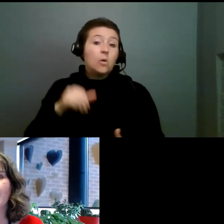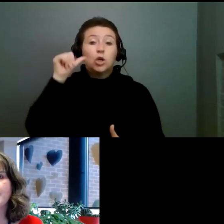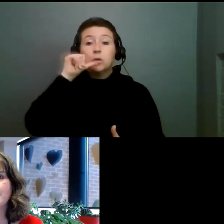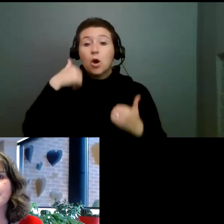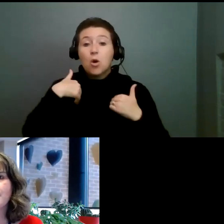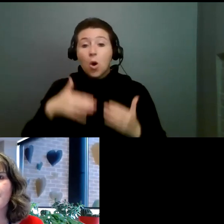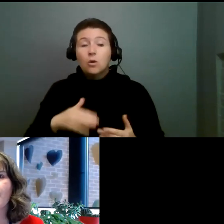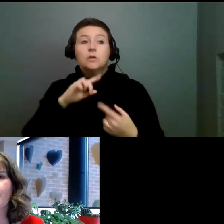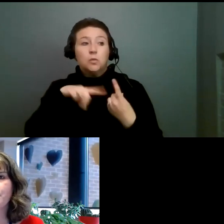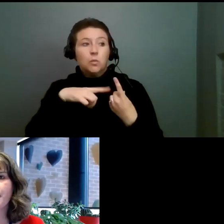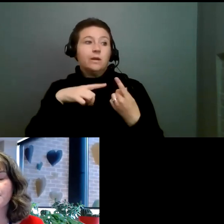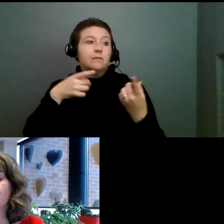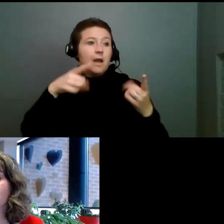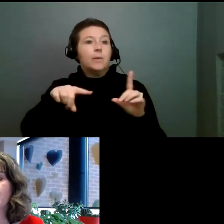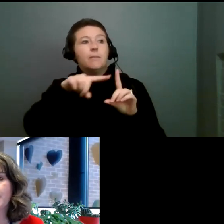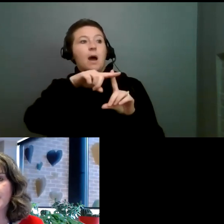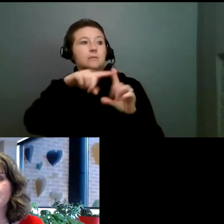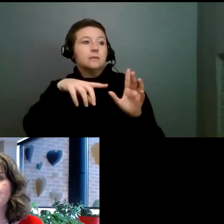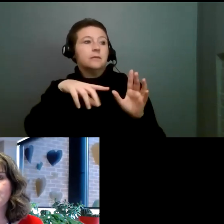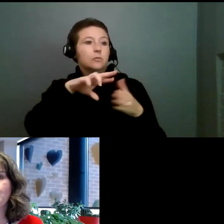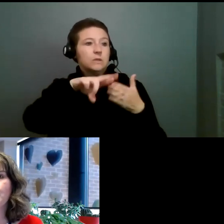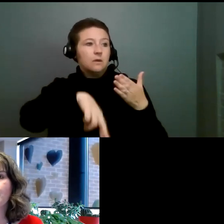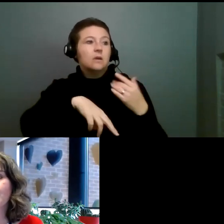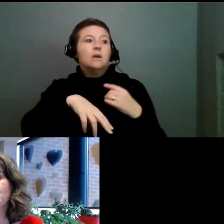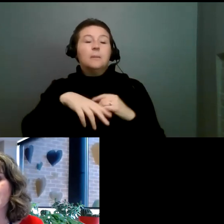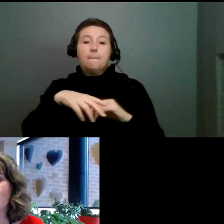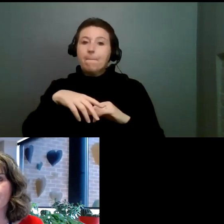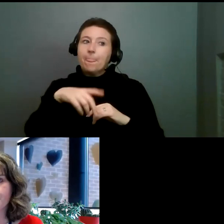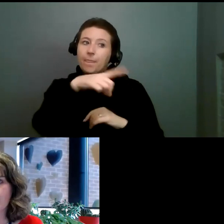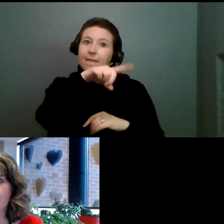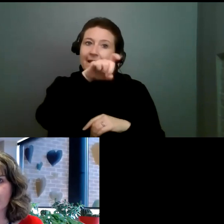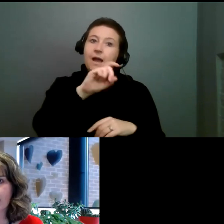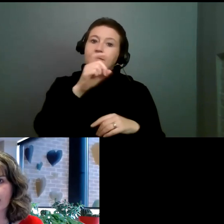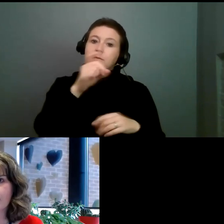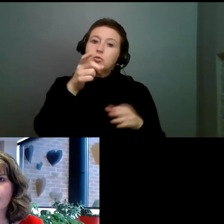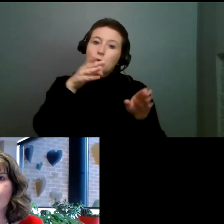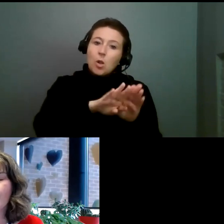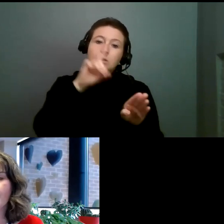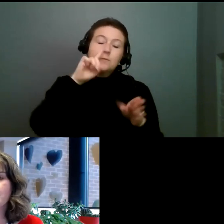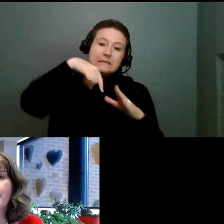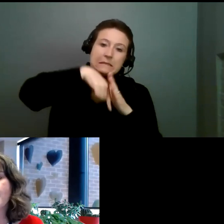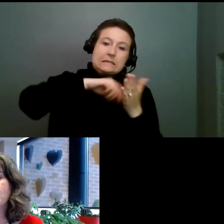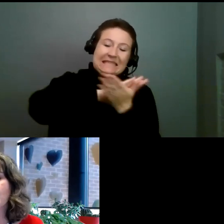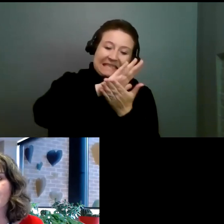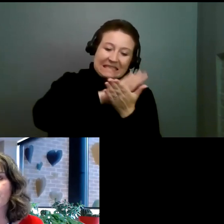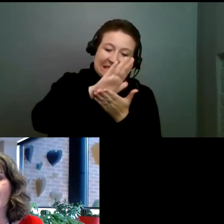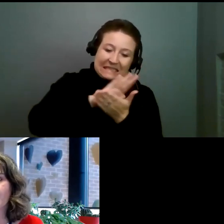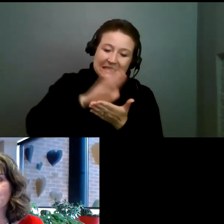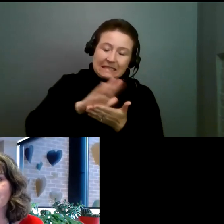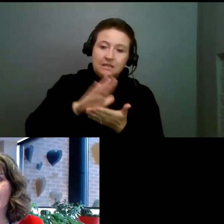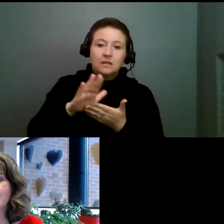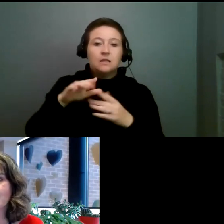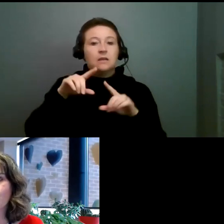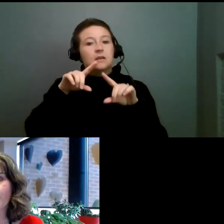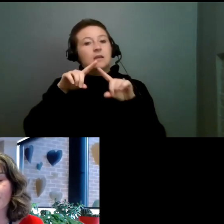these cases. They certainly need to close down for deep cleaning. It depends on the volume